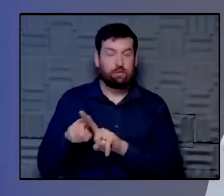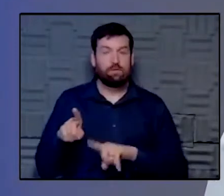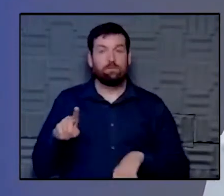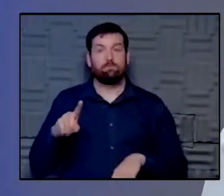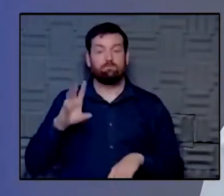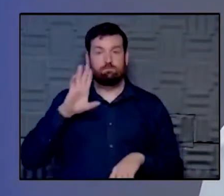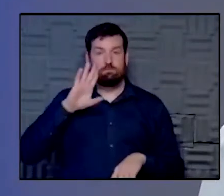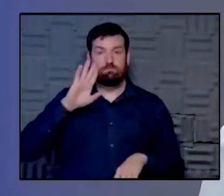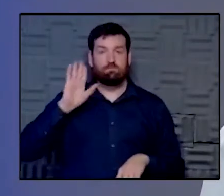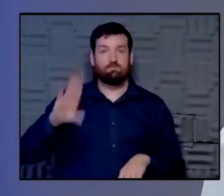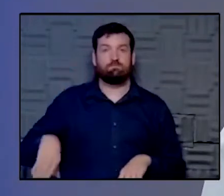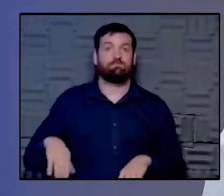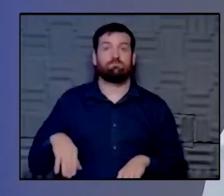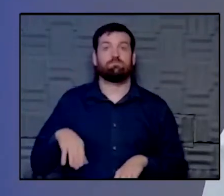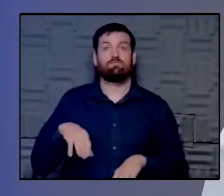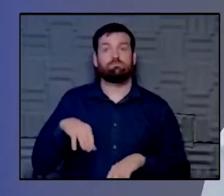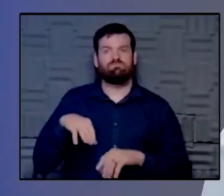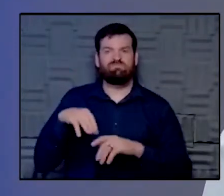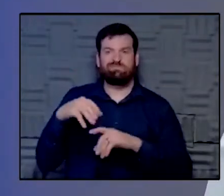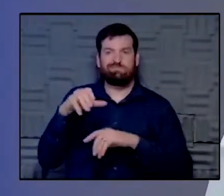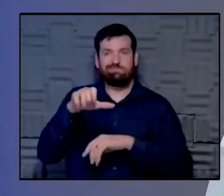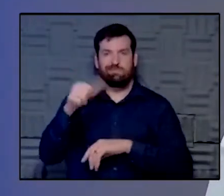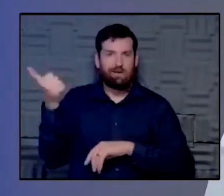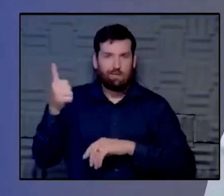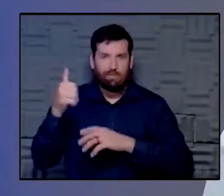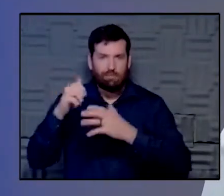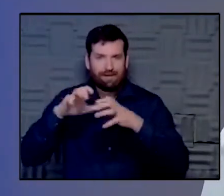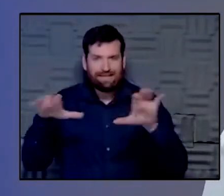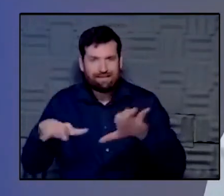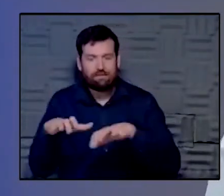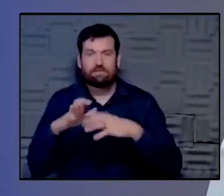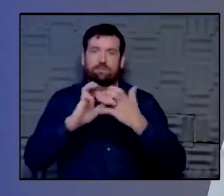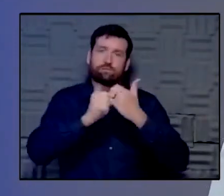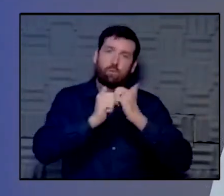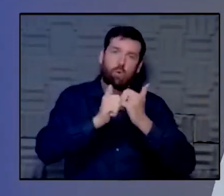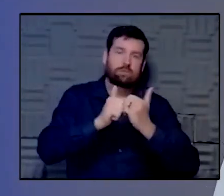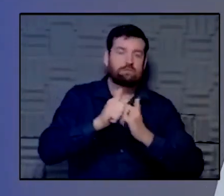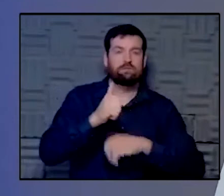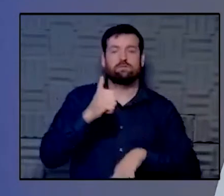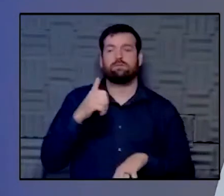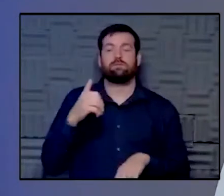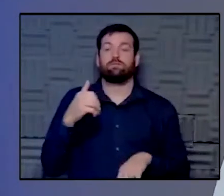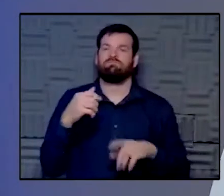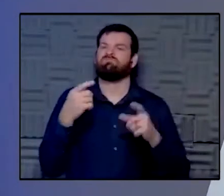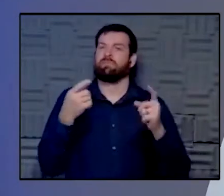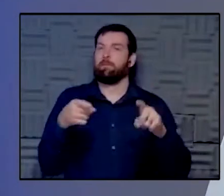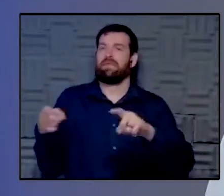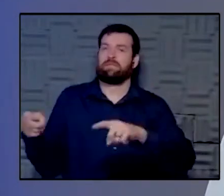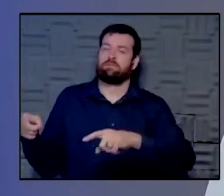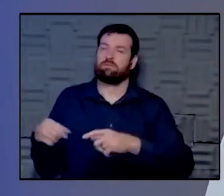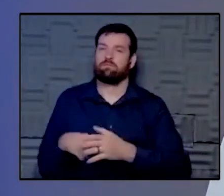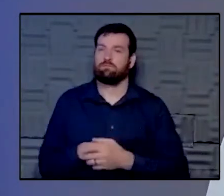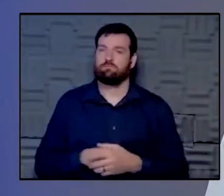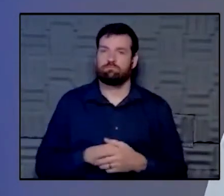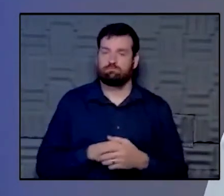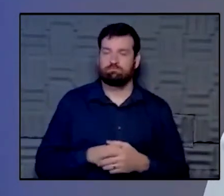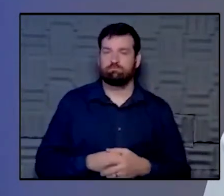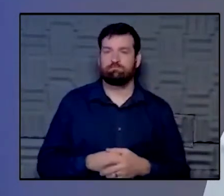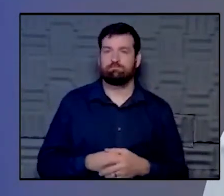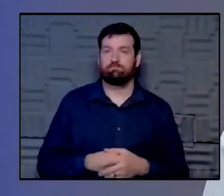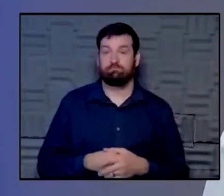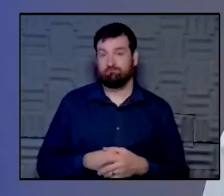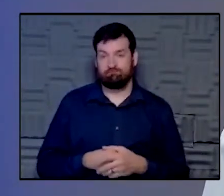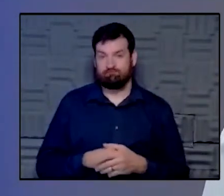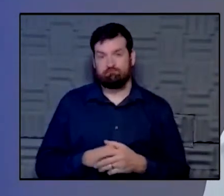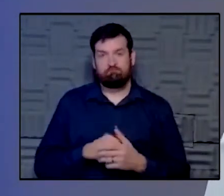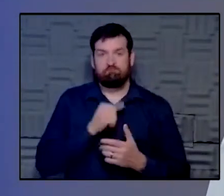knew that extracurricular activities, sports outside of the school were going on, and we didn't